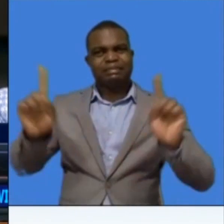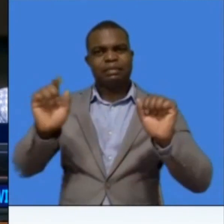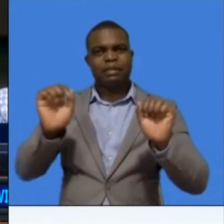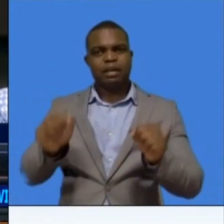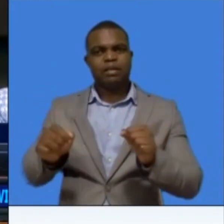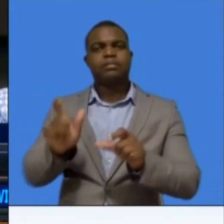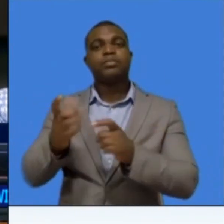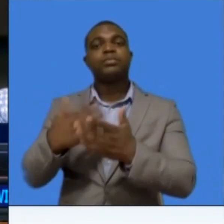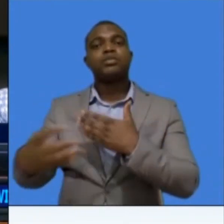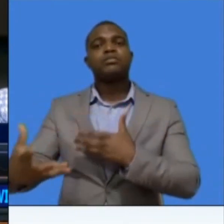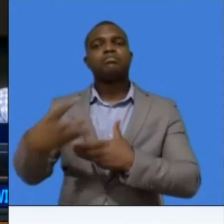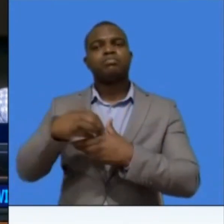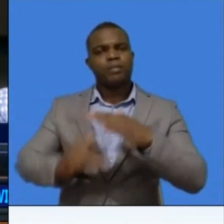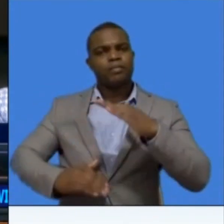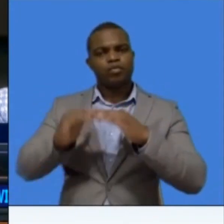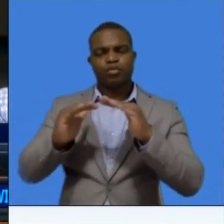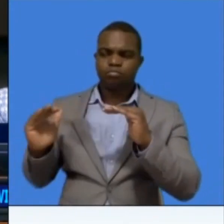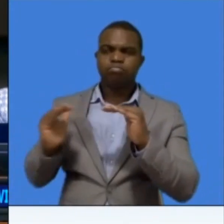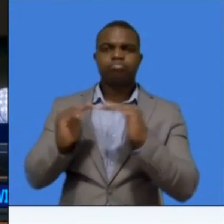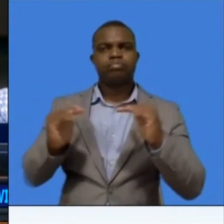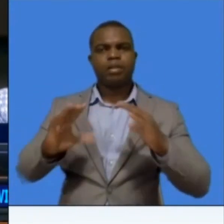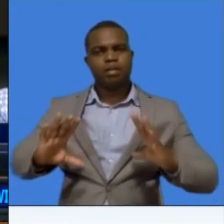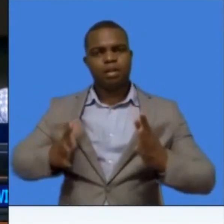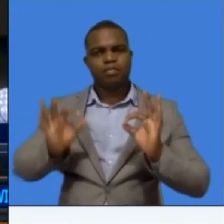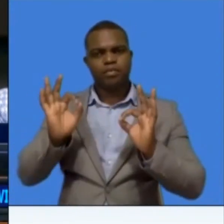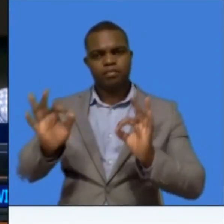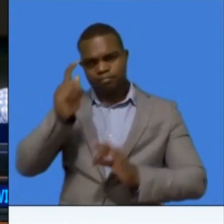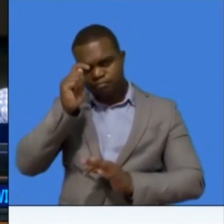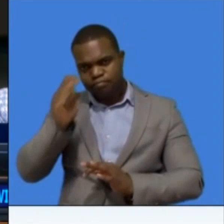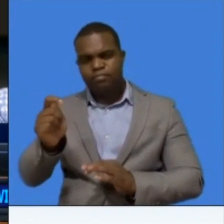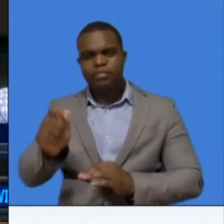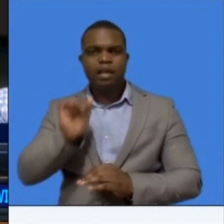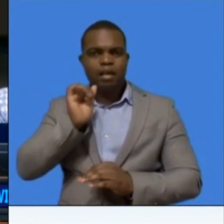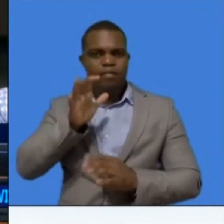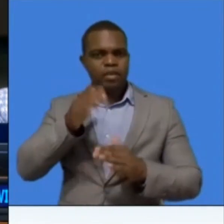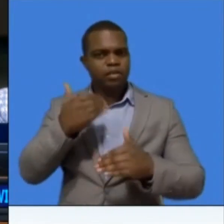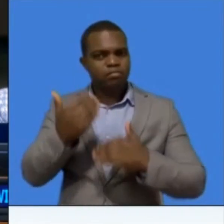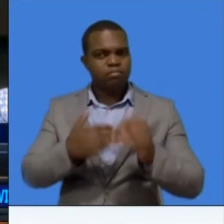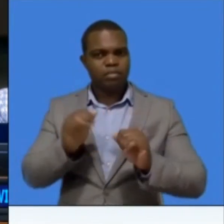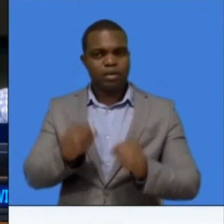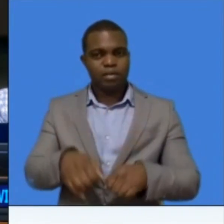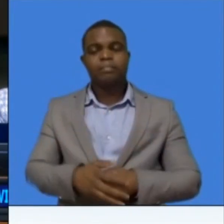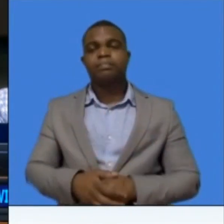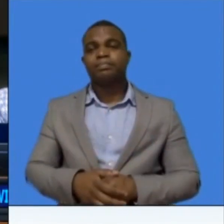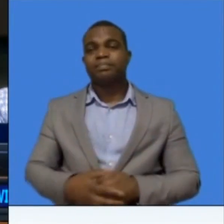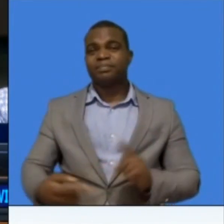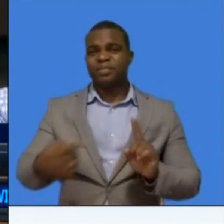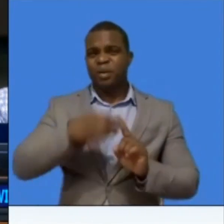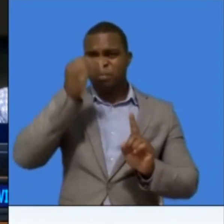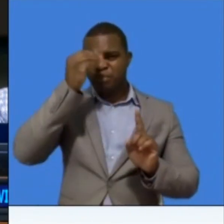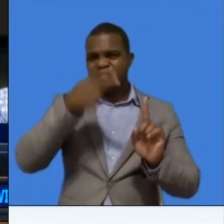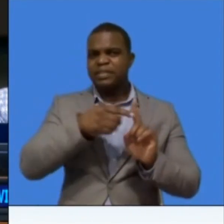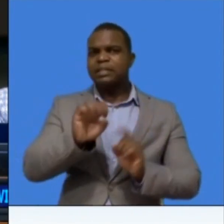said, we have a moral duty to remove the barriers to participation and to invest sufficient funding and expertise to unlock the